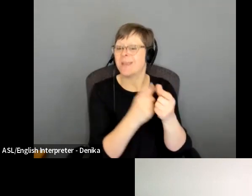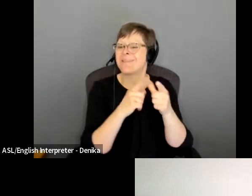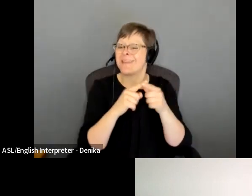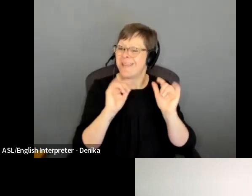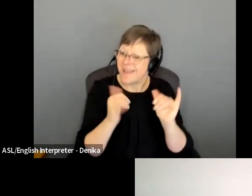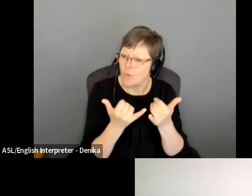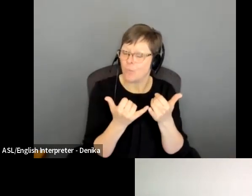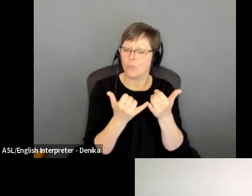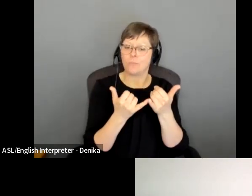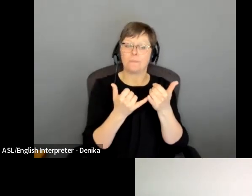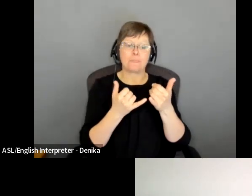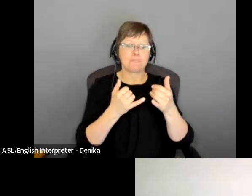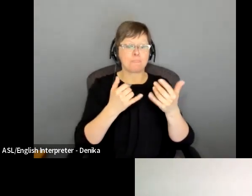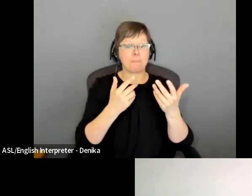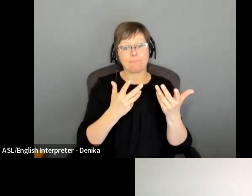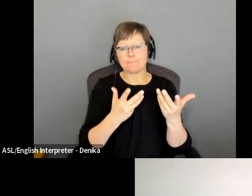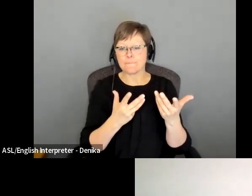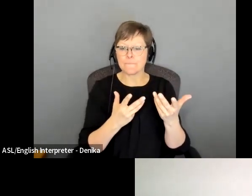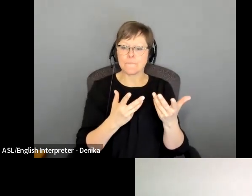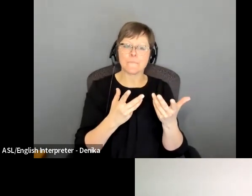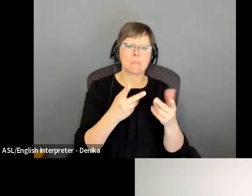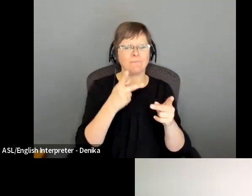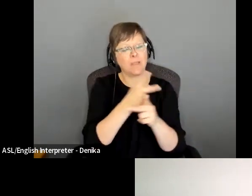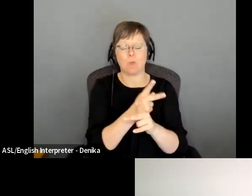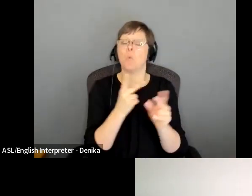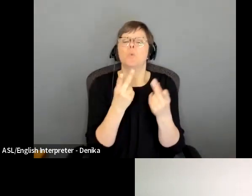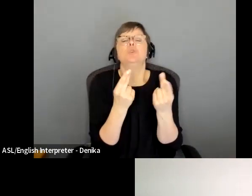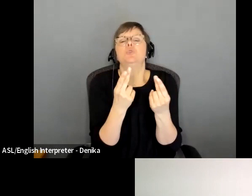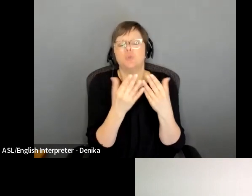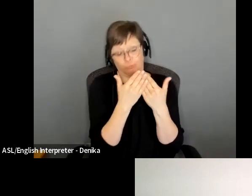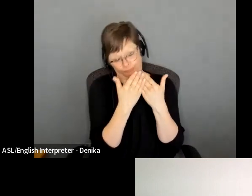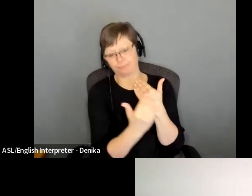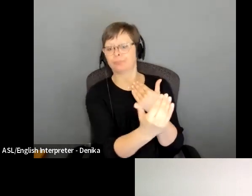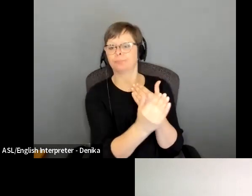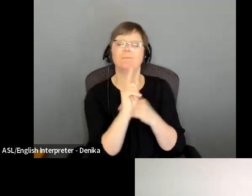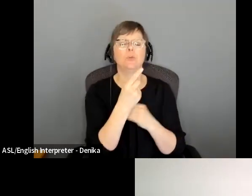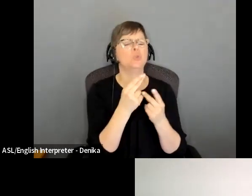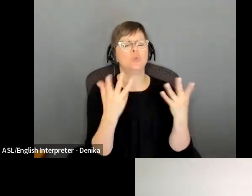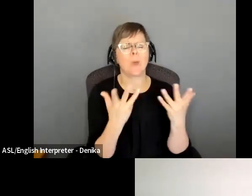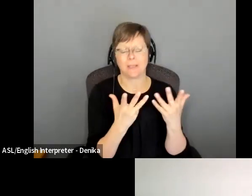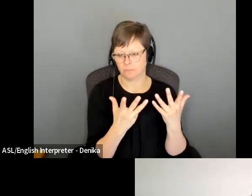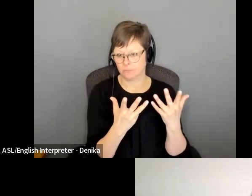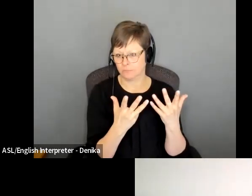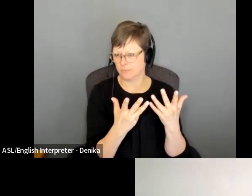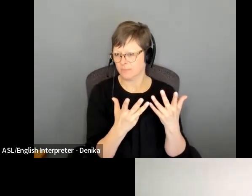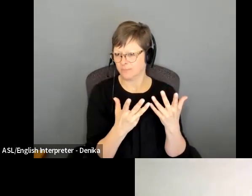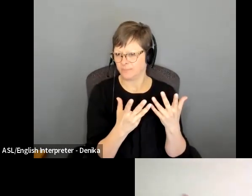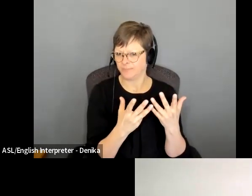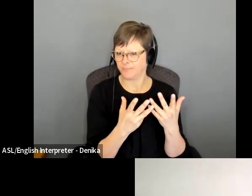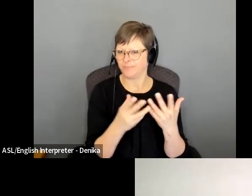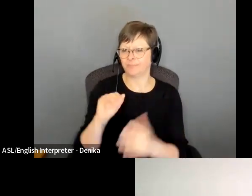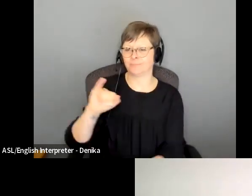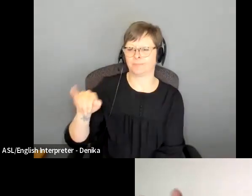some practices that be like, oh, here's a standby, here's one that I know, here's something I know, here's a step, that first step that we can do. So we're going to talk